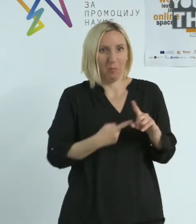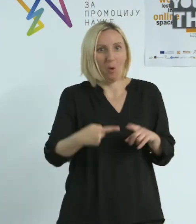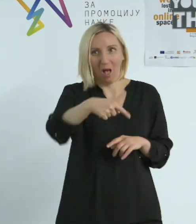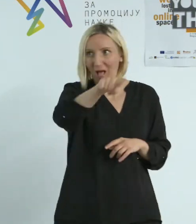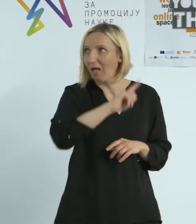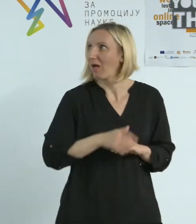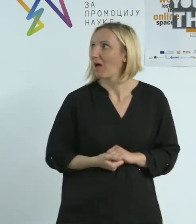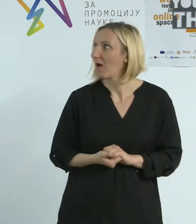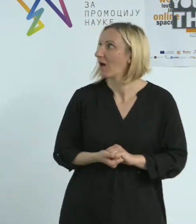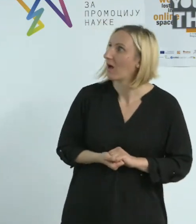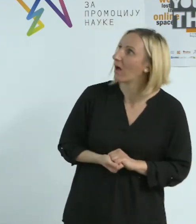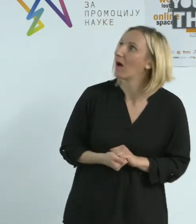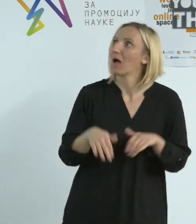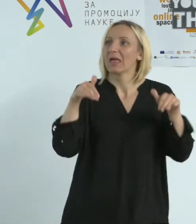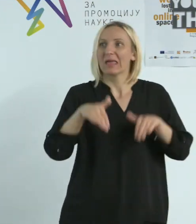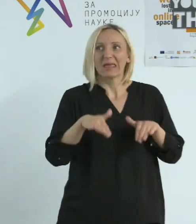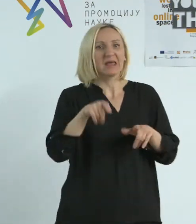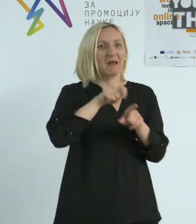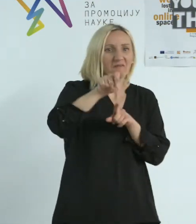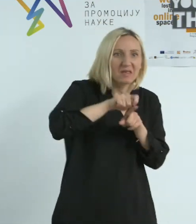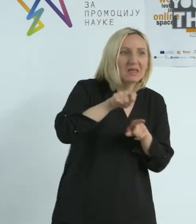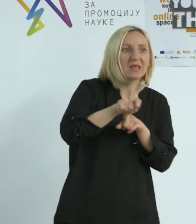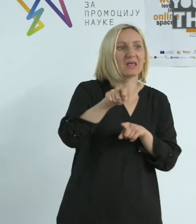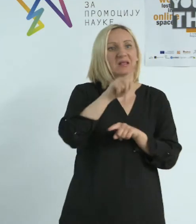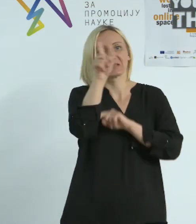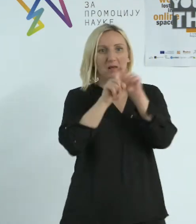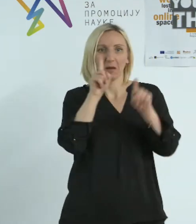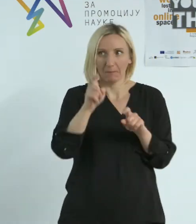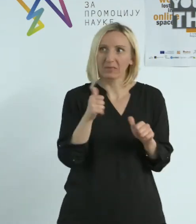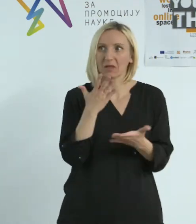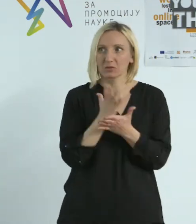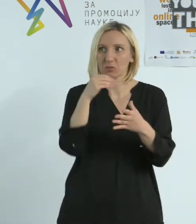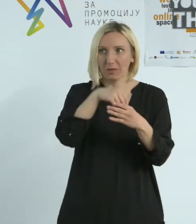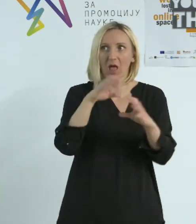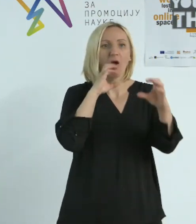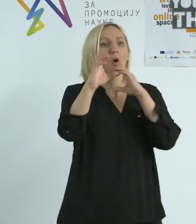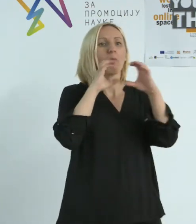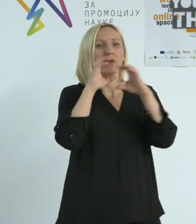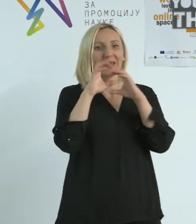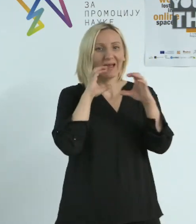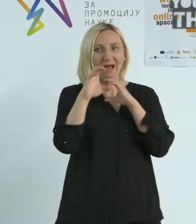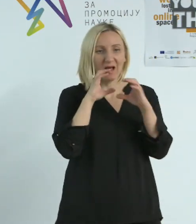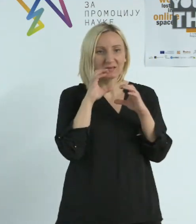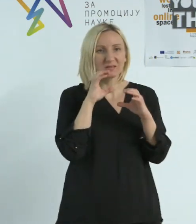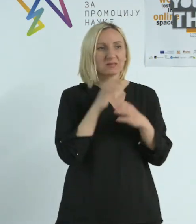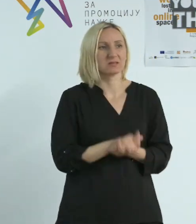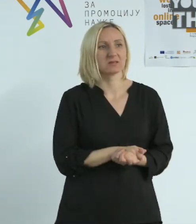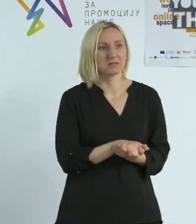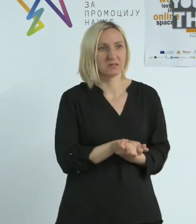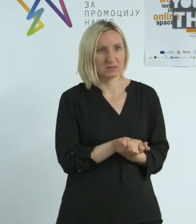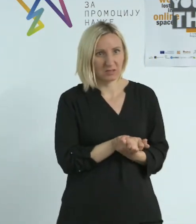the games and answered some quizzes and some surveys and some questions provided. The communication process was